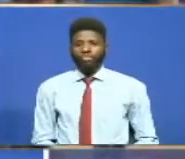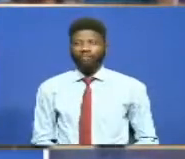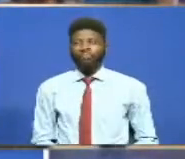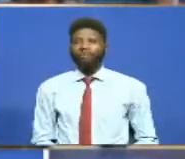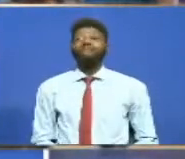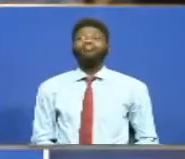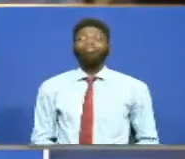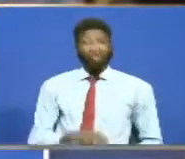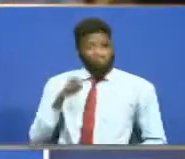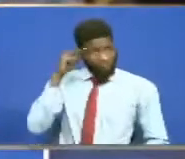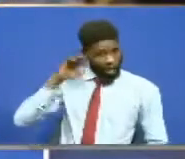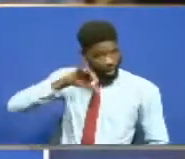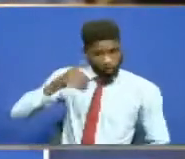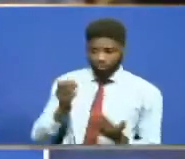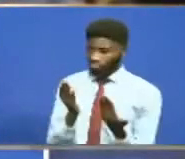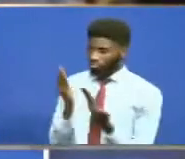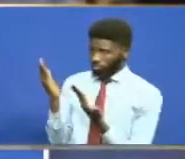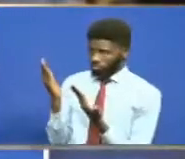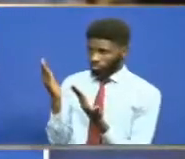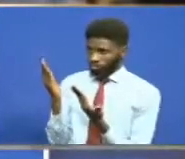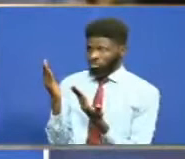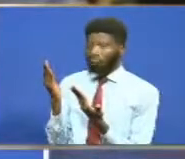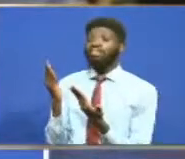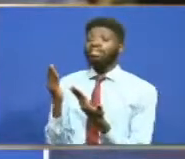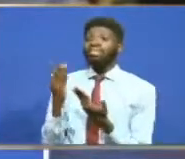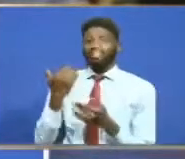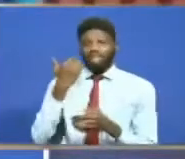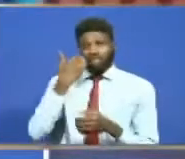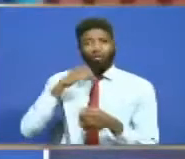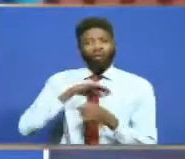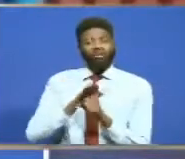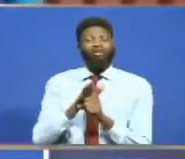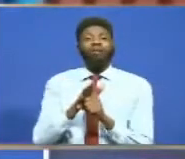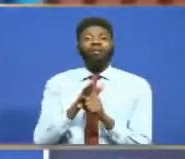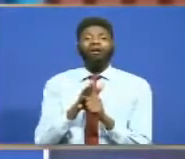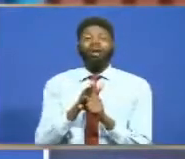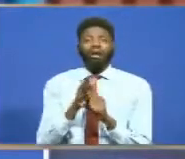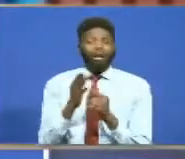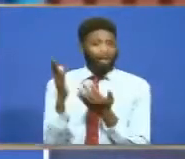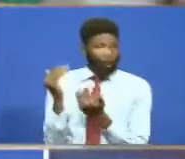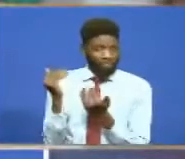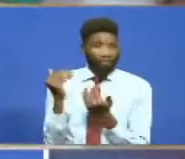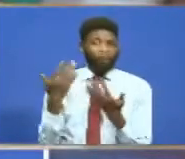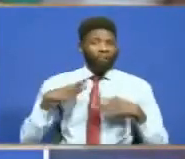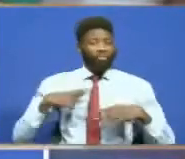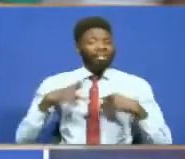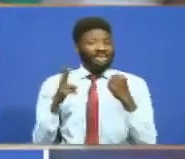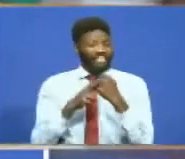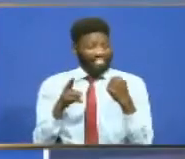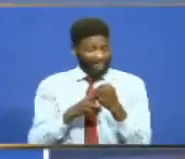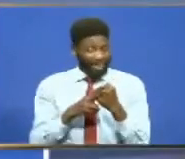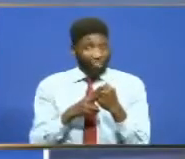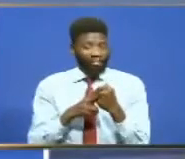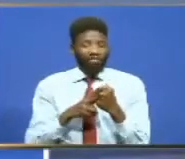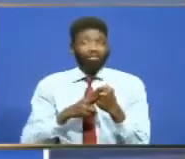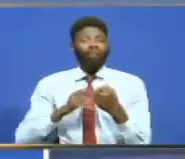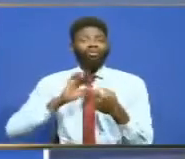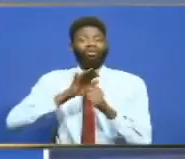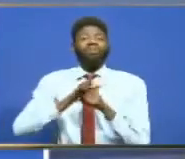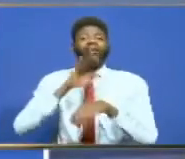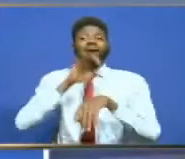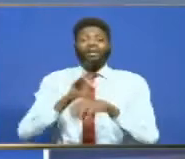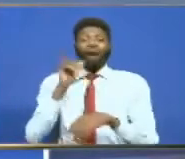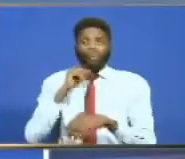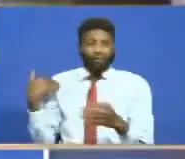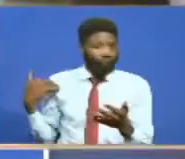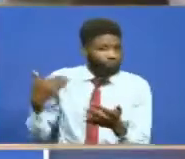Meanwhile, Mandera County is glaring at a storm of new infections in the region as the county registered 7 confirmed cases in the last 24